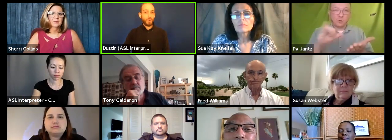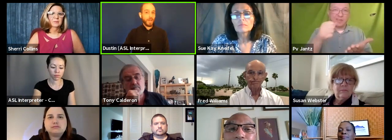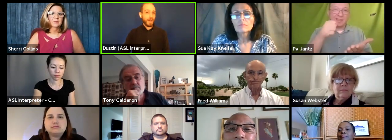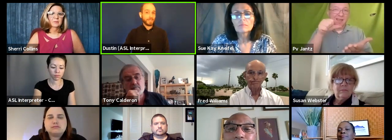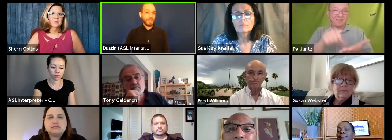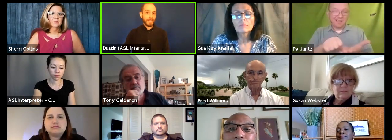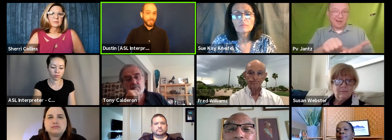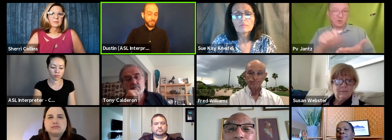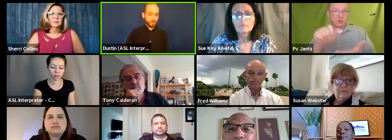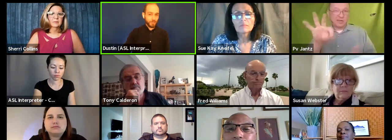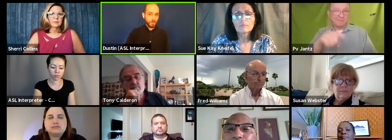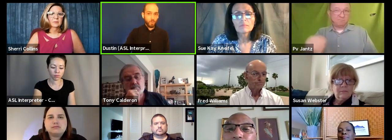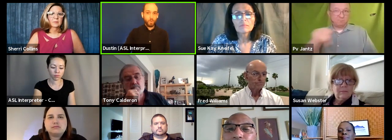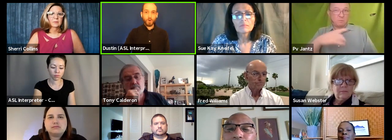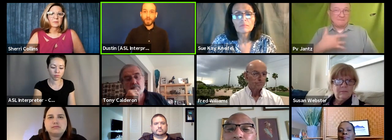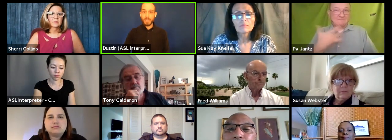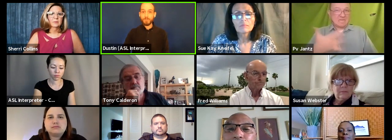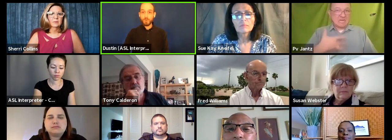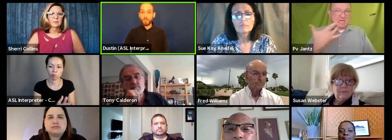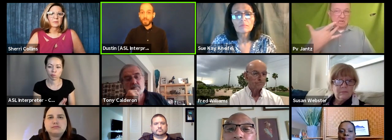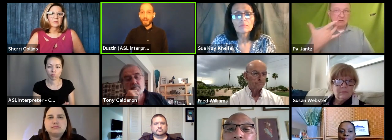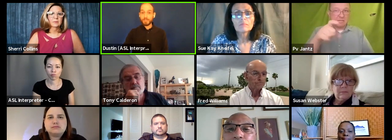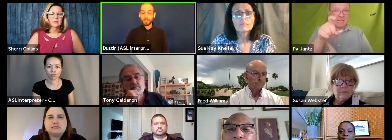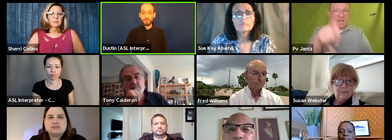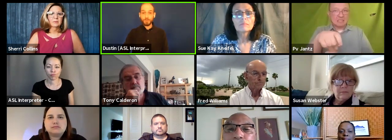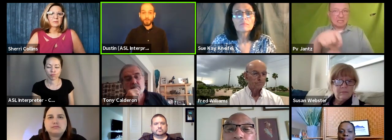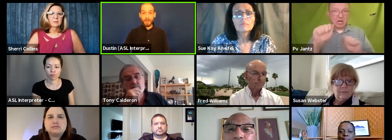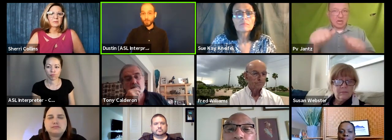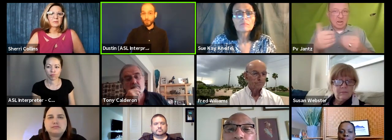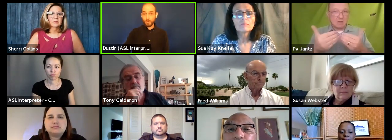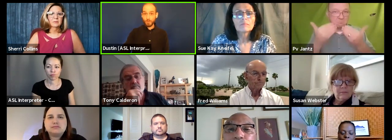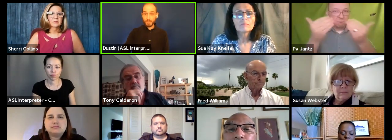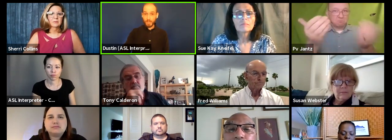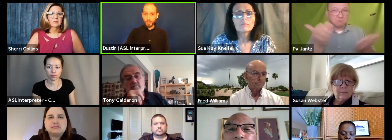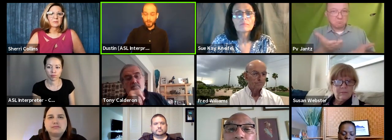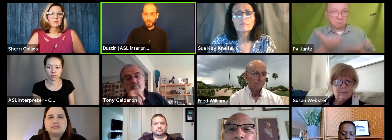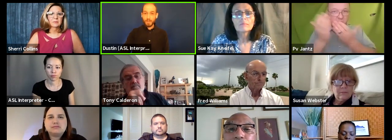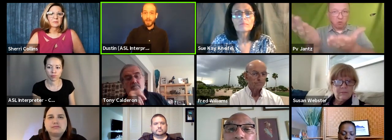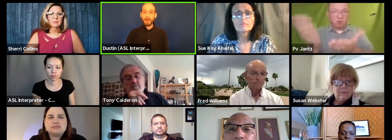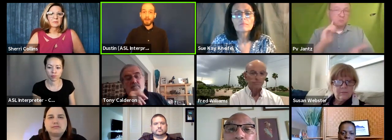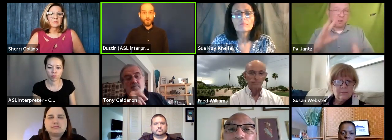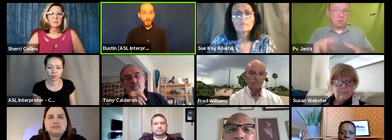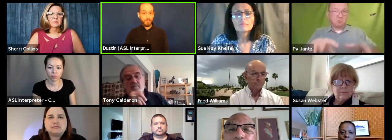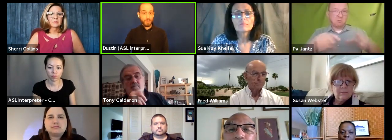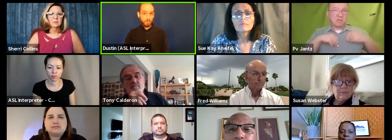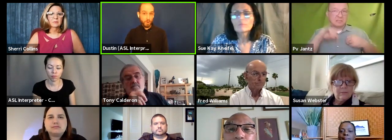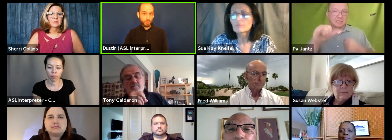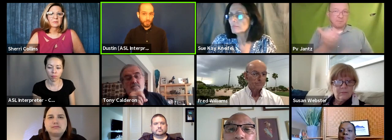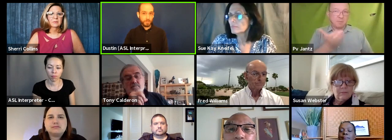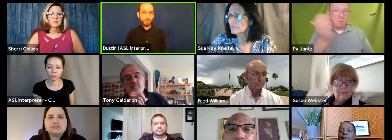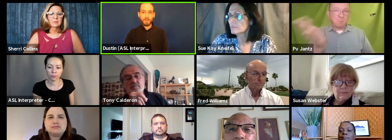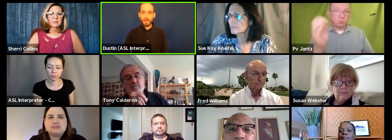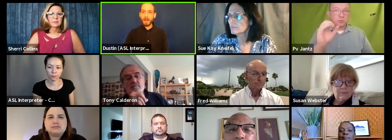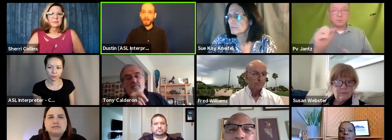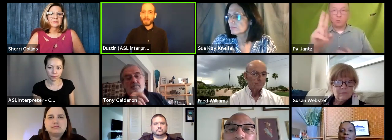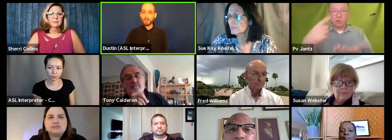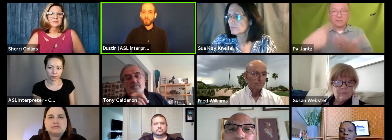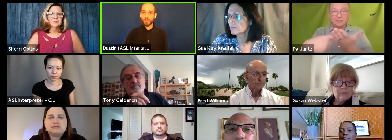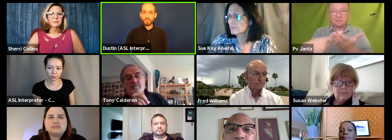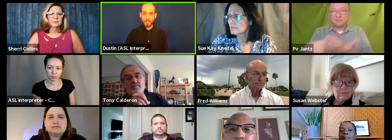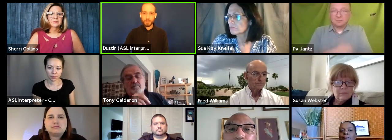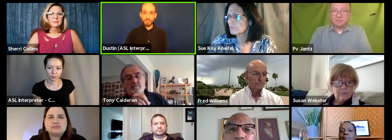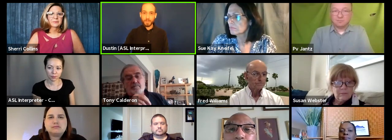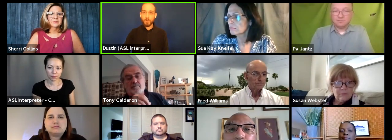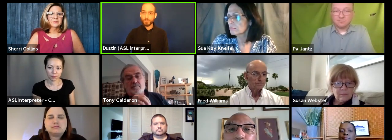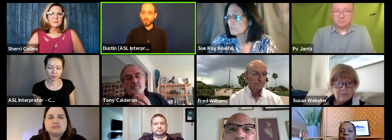If anyone has any discussion, or if you would like to, after reviewing the letter, if you have a motion, I am